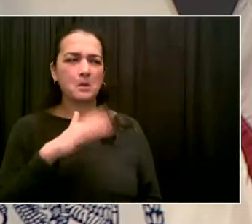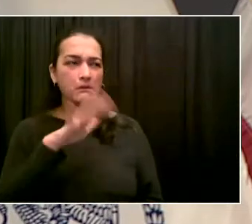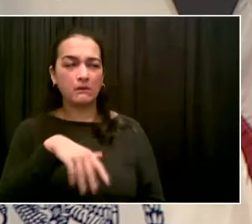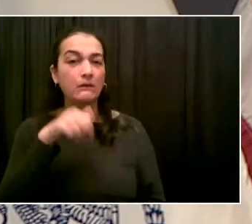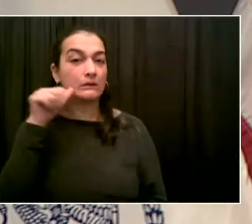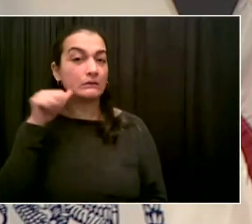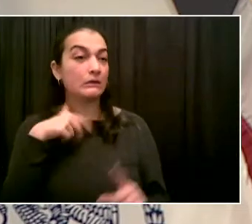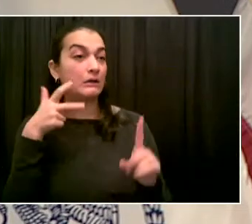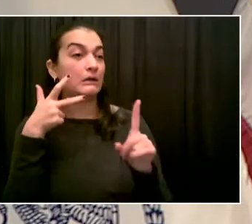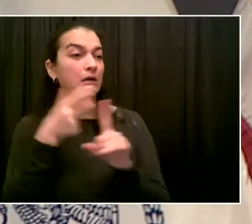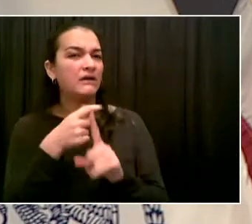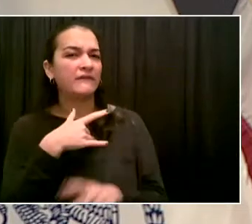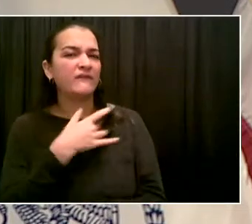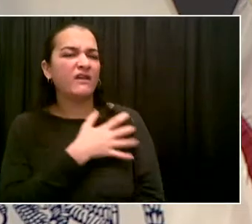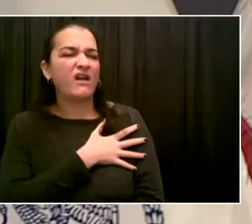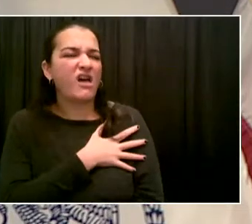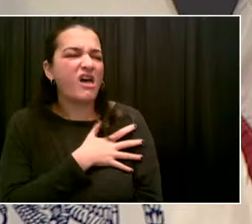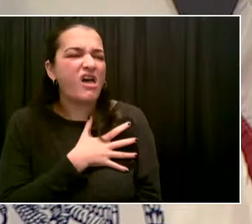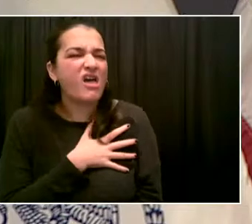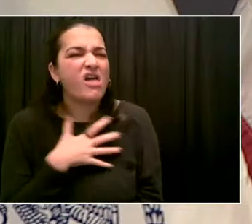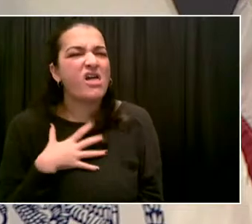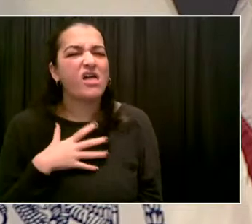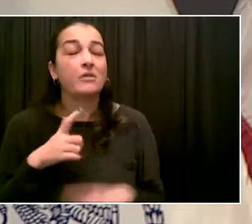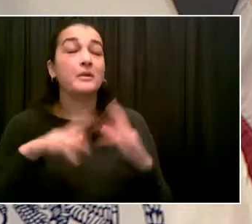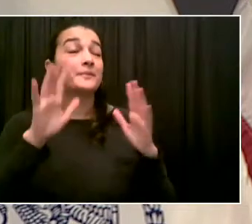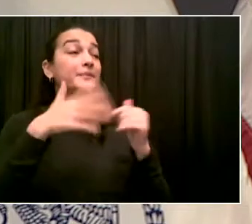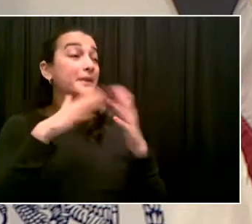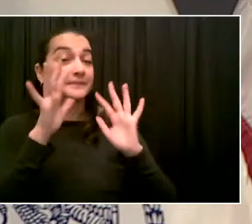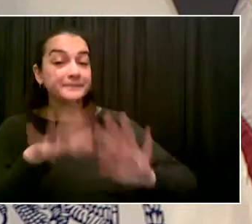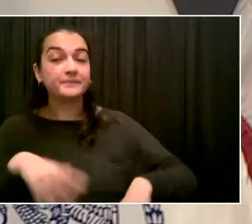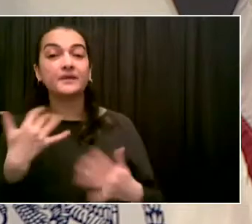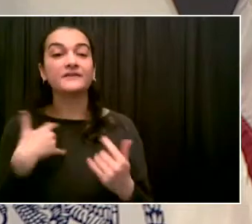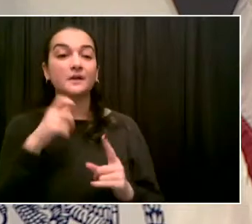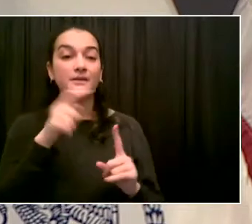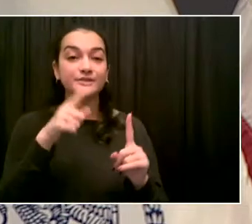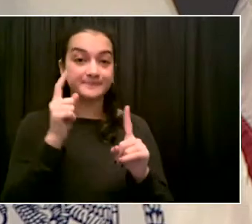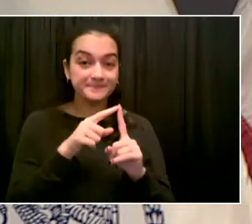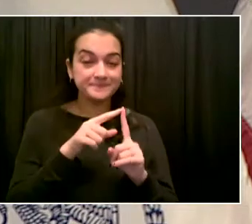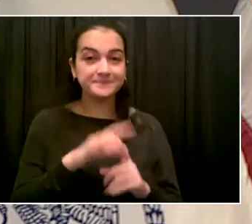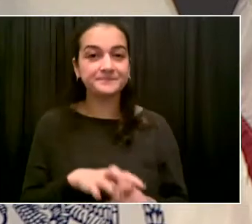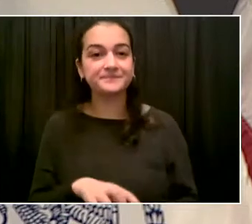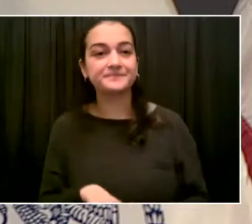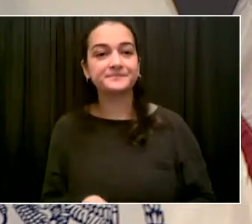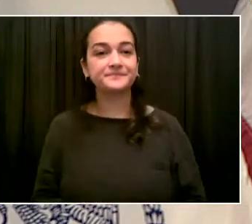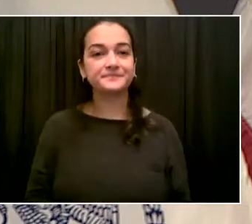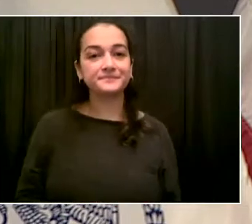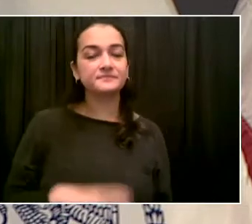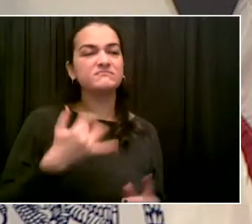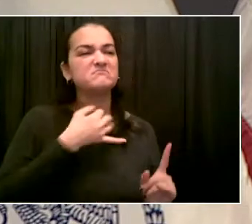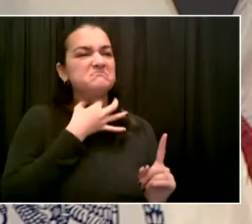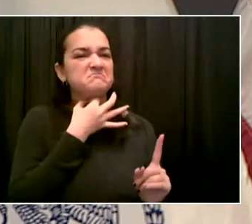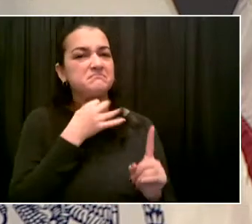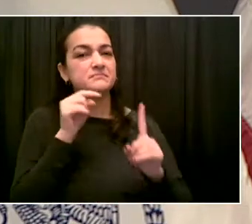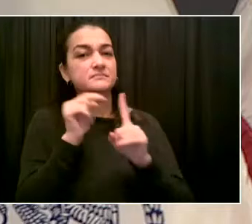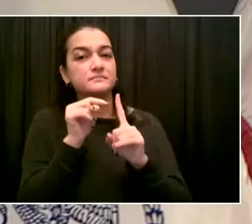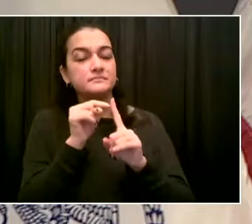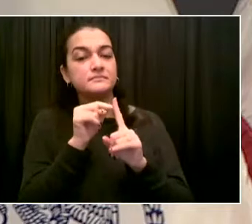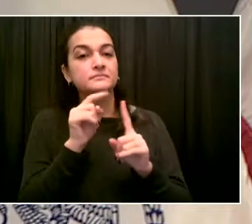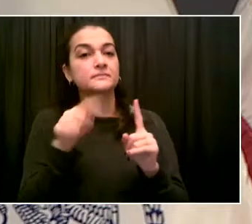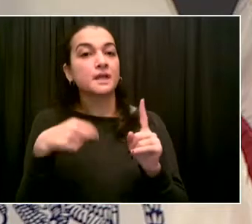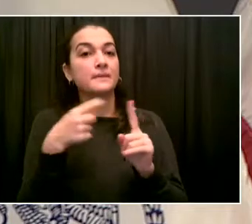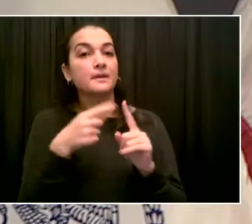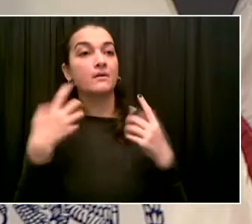role that the health department has played in the health crisis represented by the automobile, and you said you would be happy to speak with me about the agency's